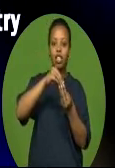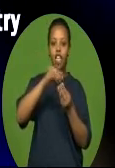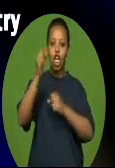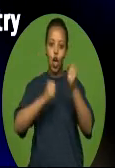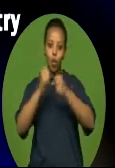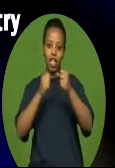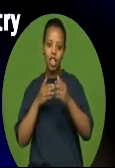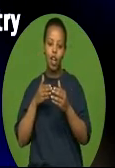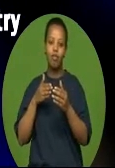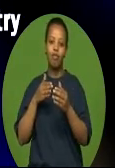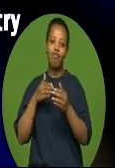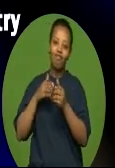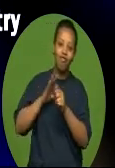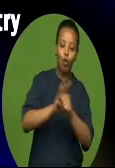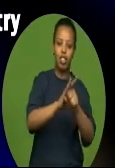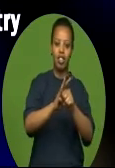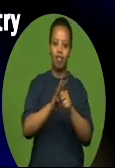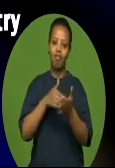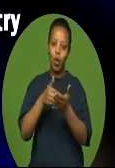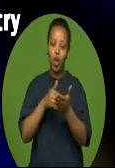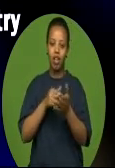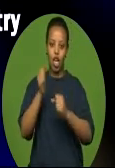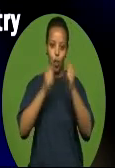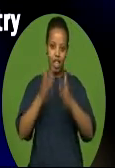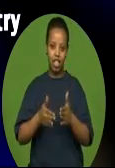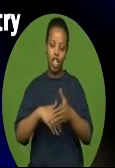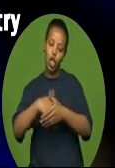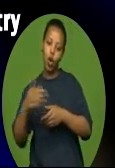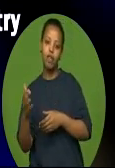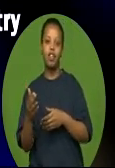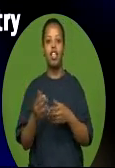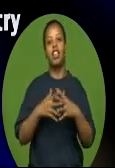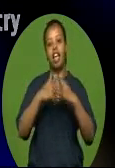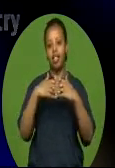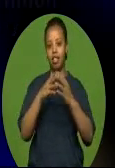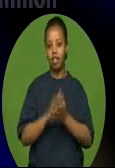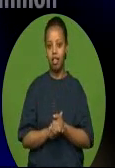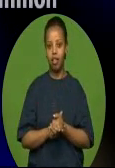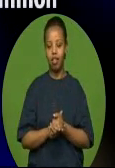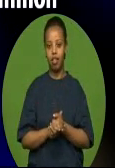The increased competition forces weaker competitors to leave the industry.